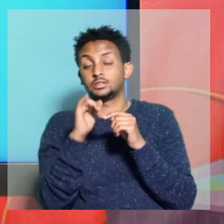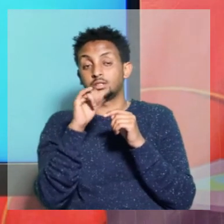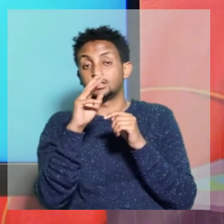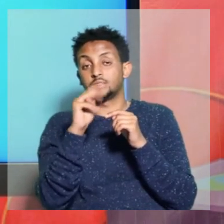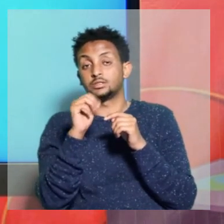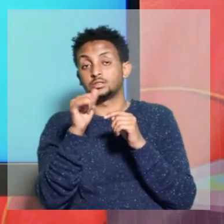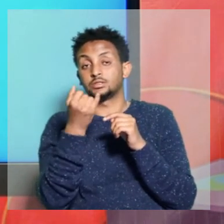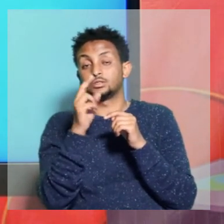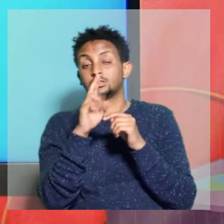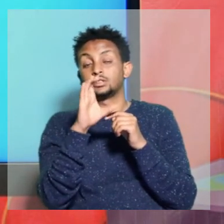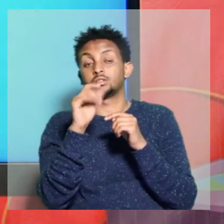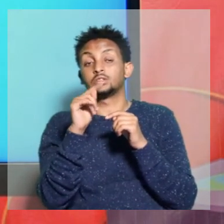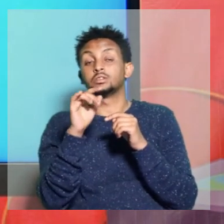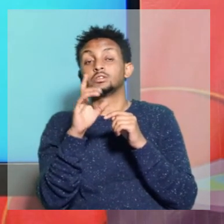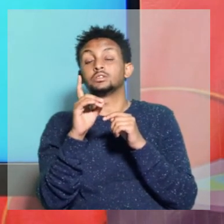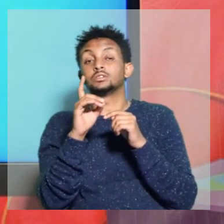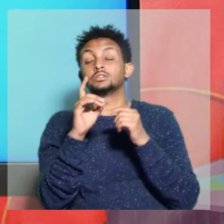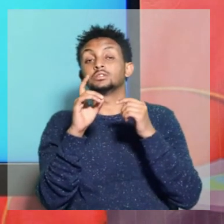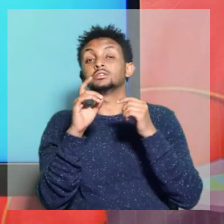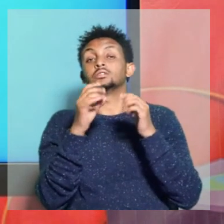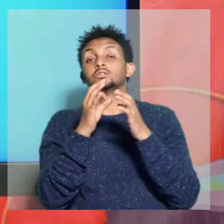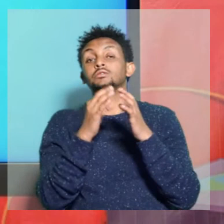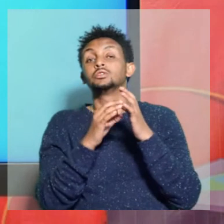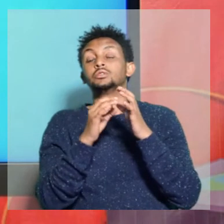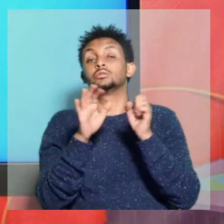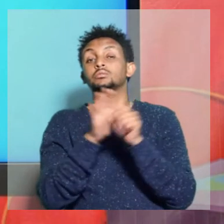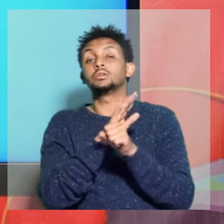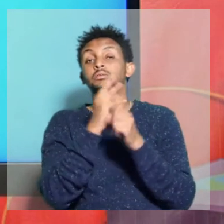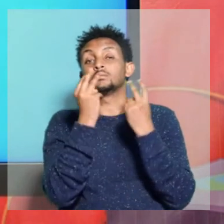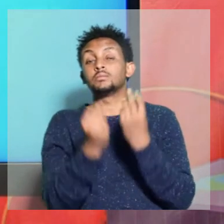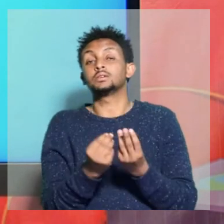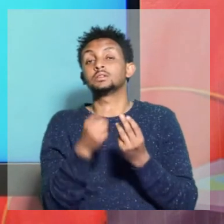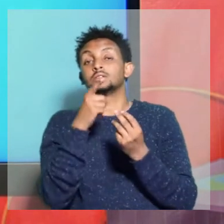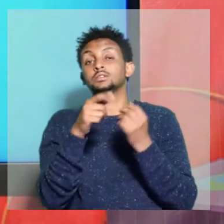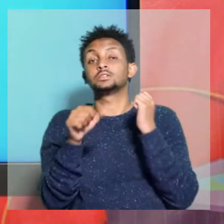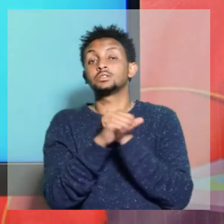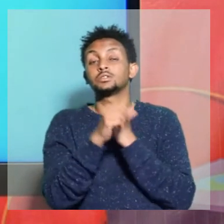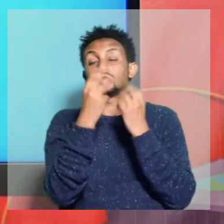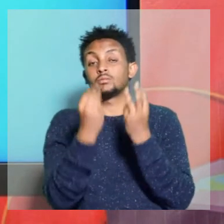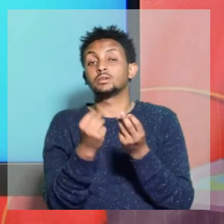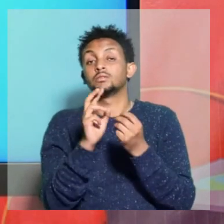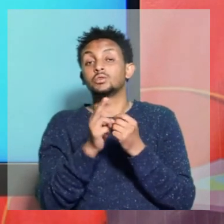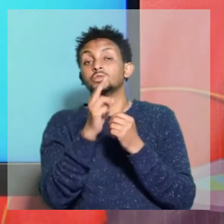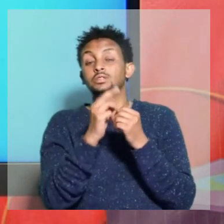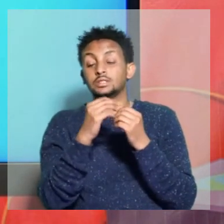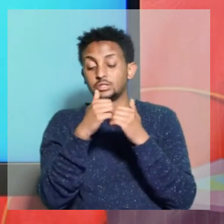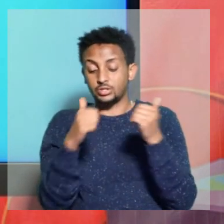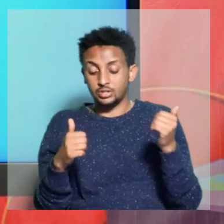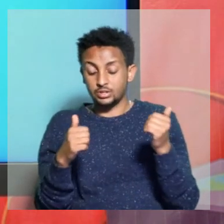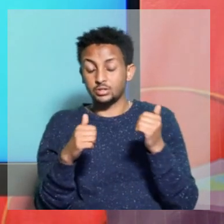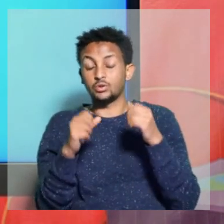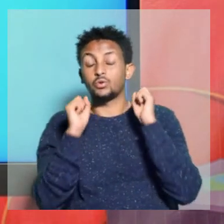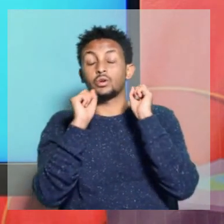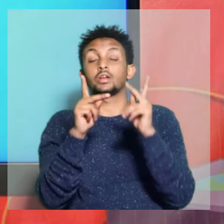ejected velocity of the fuel. Okay, the fuel gradually loses its mass. The ejected velocity of the mass, the velocity eject.